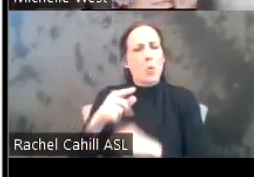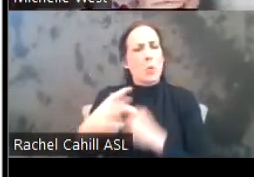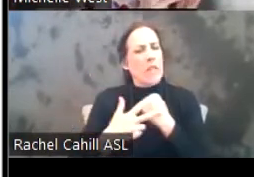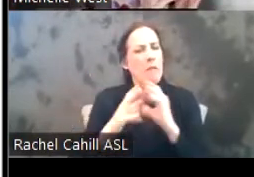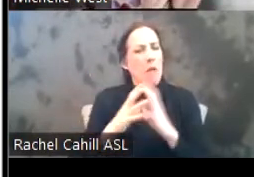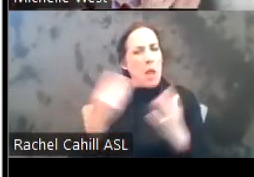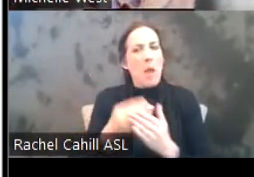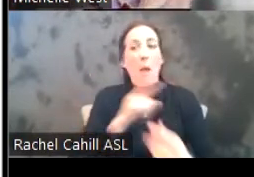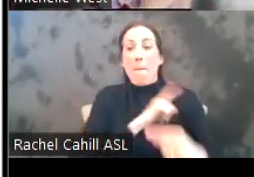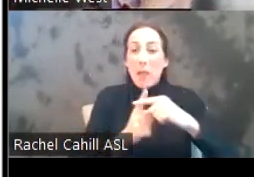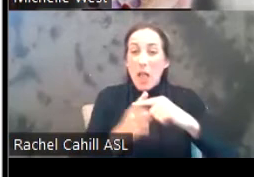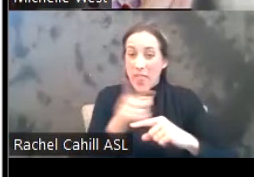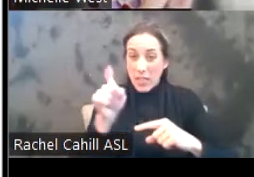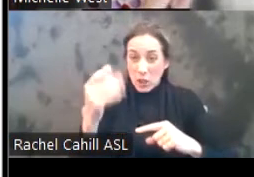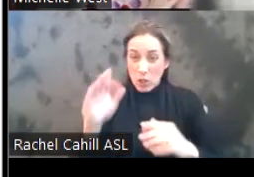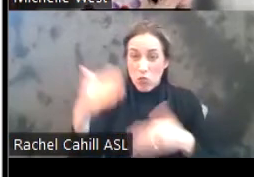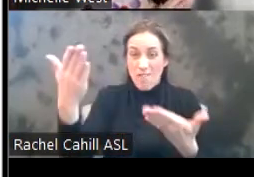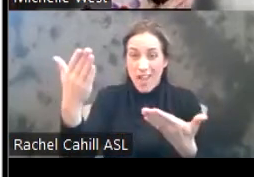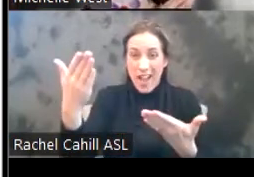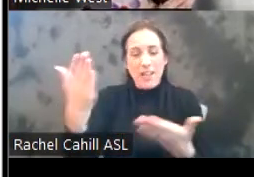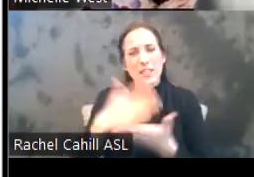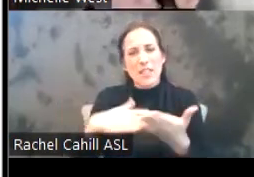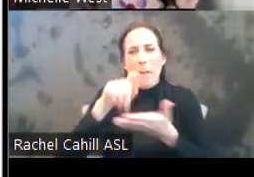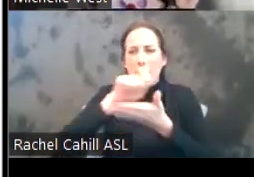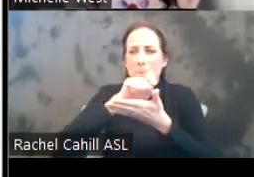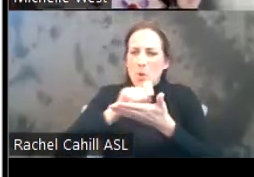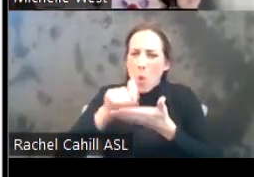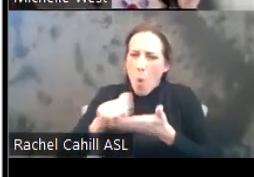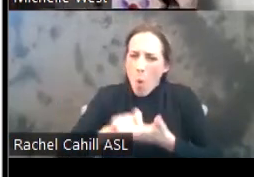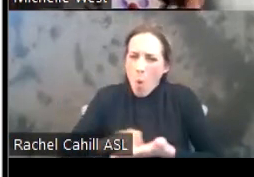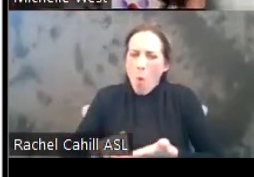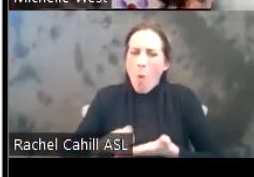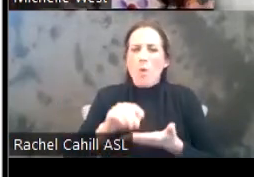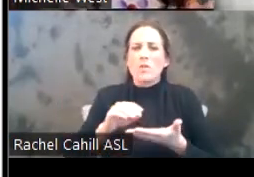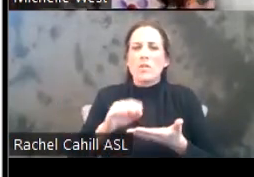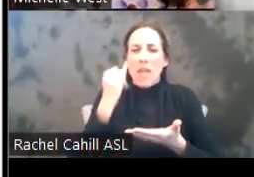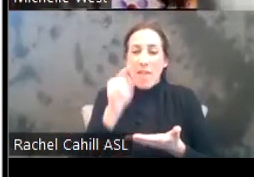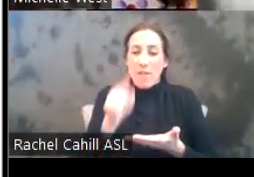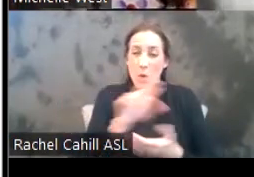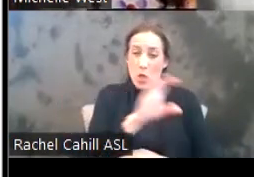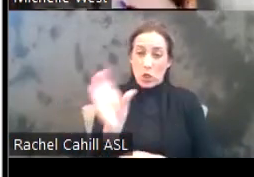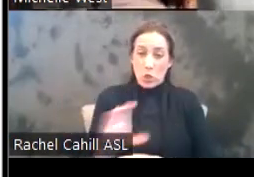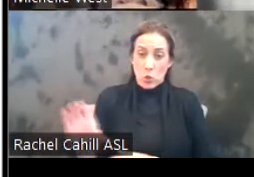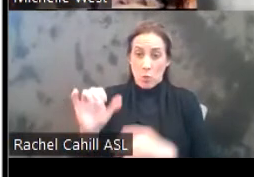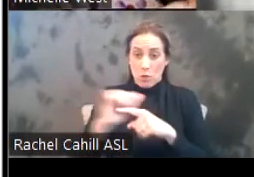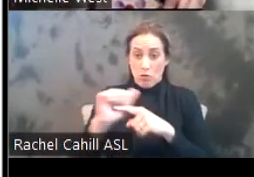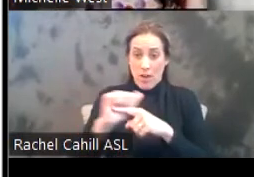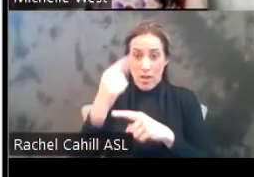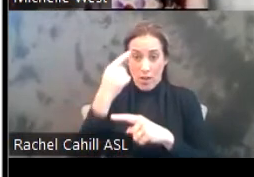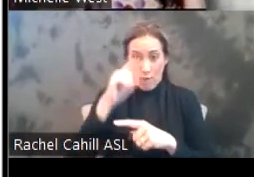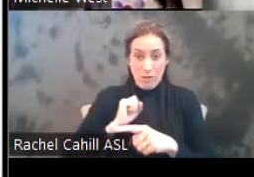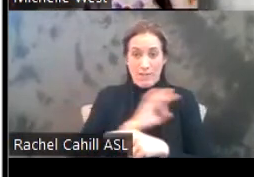provide you like some notes, or either record, like if you did a Zoom training for your staff on how to monitor